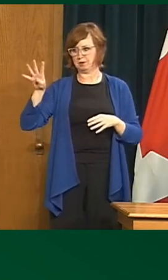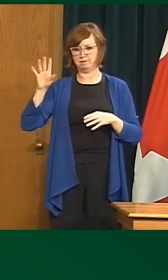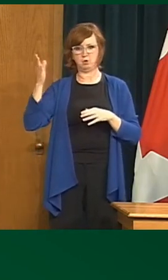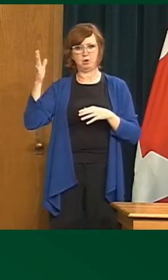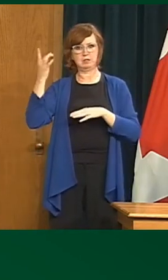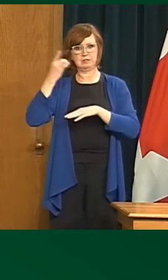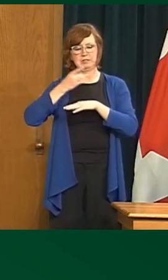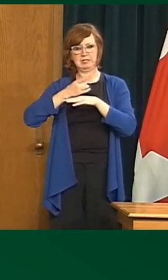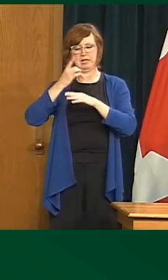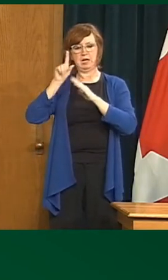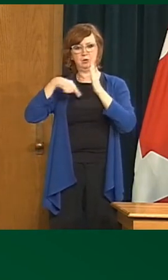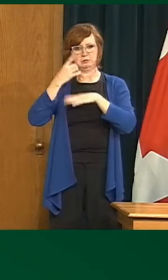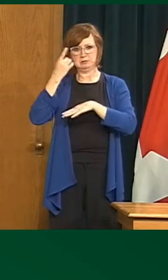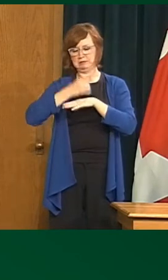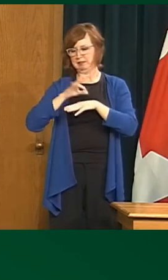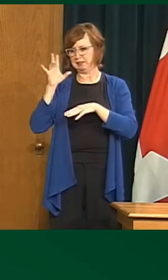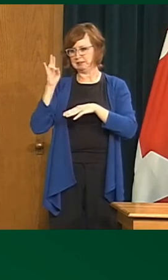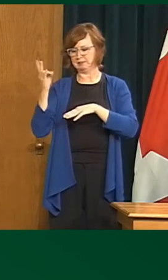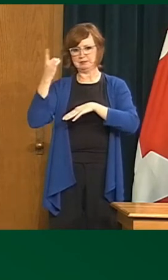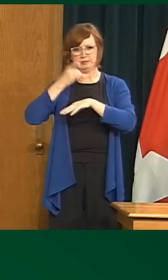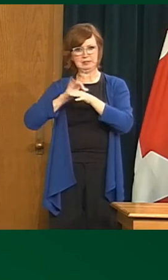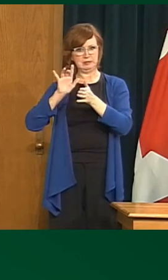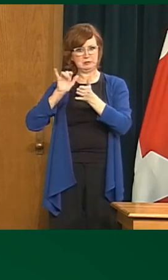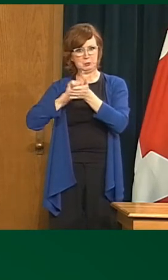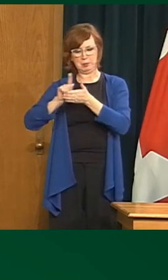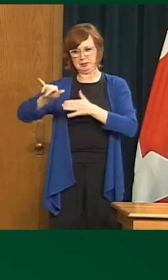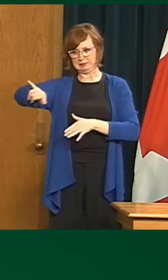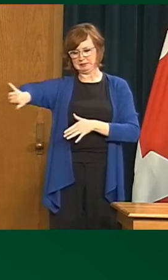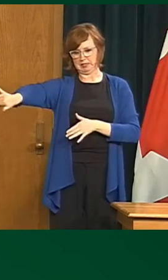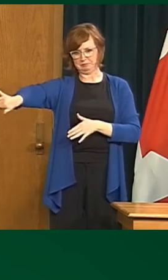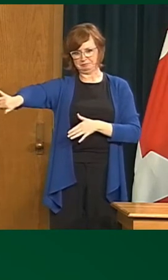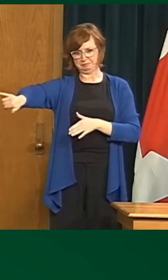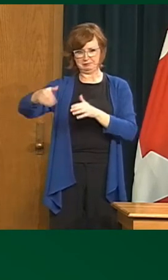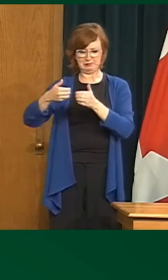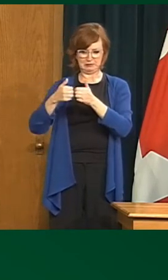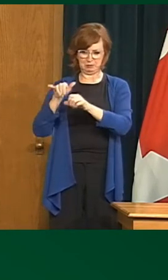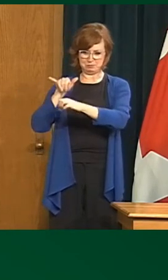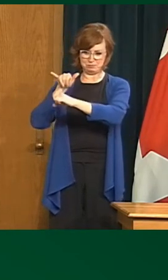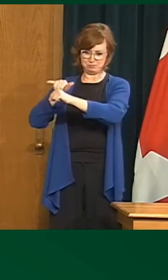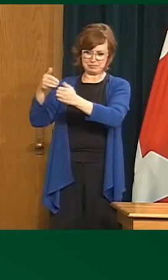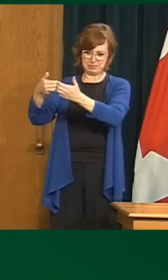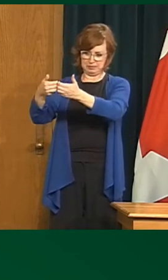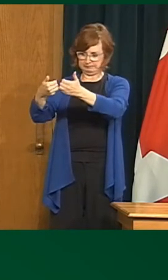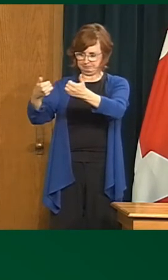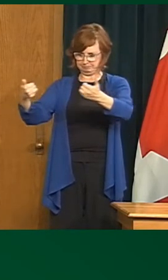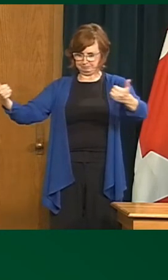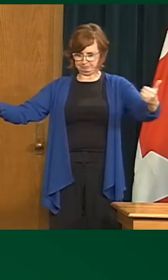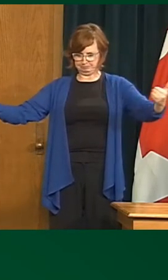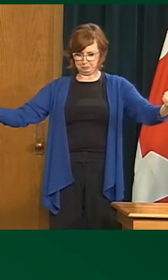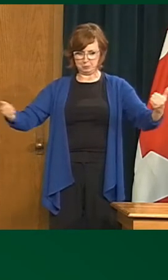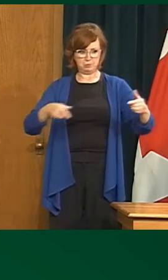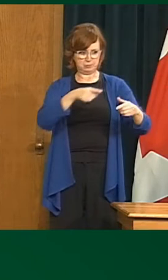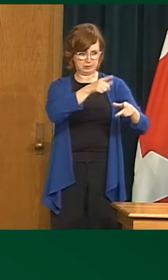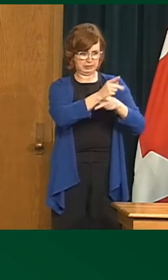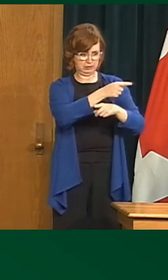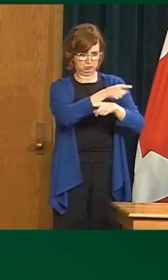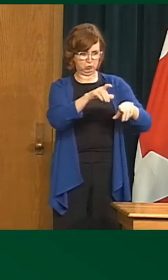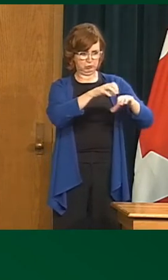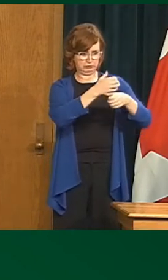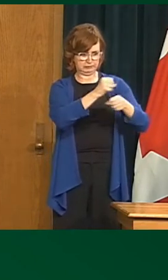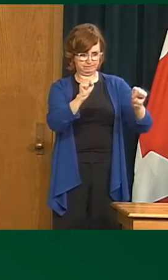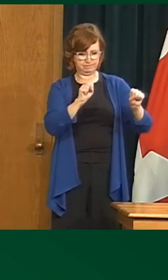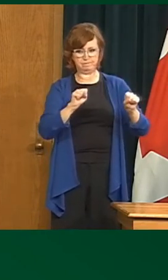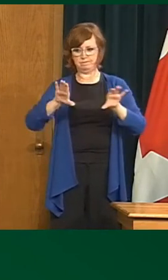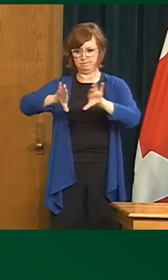making sure that the person that is being held in the quarantine center has the supports they need.